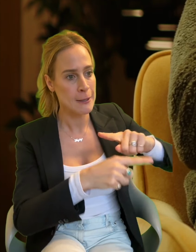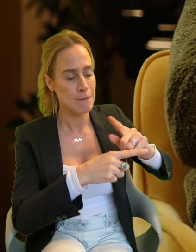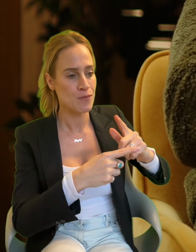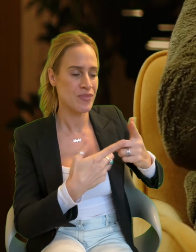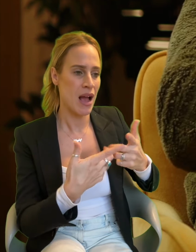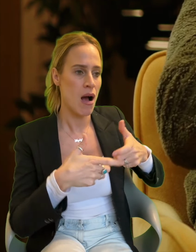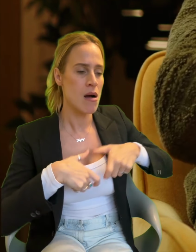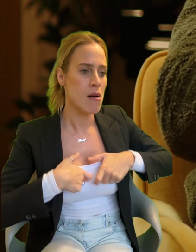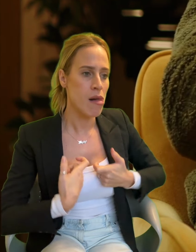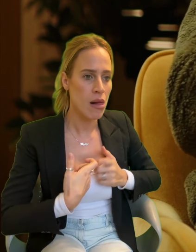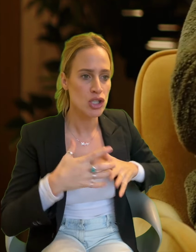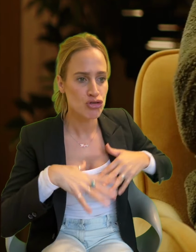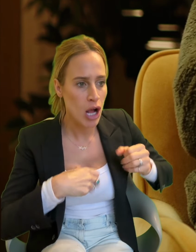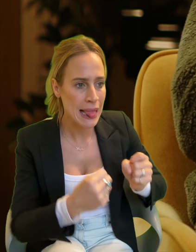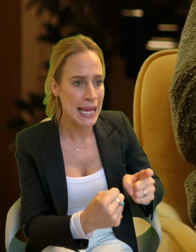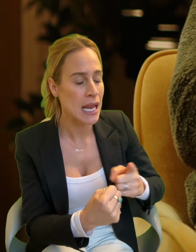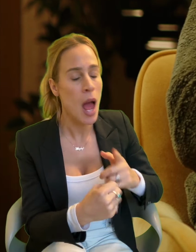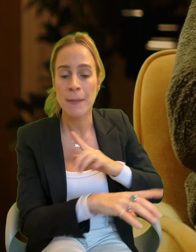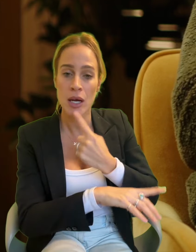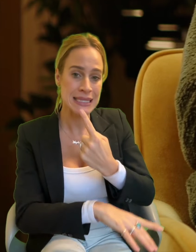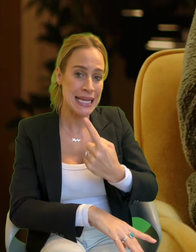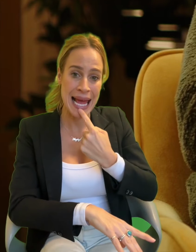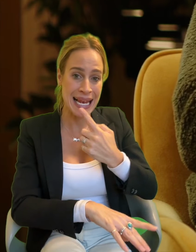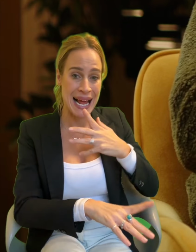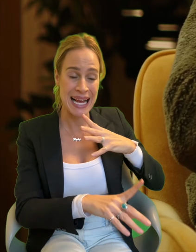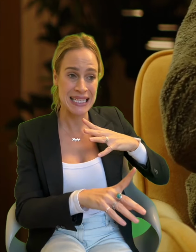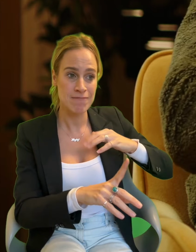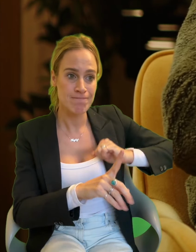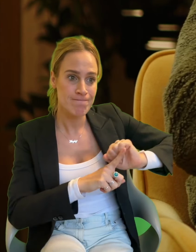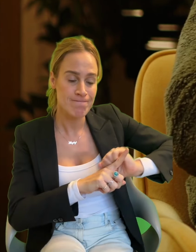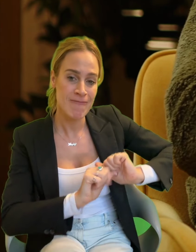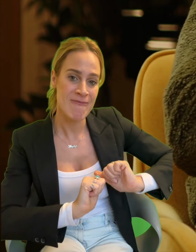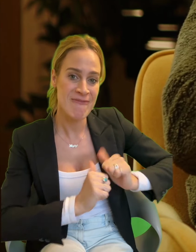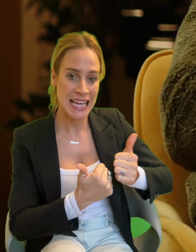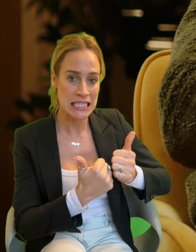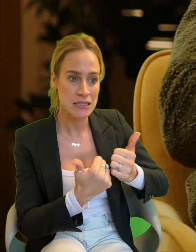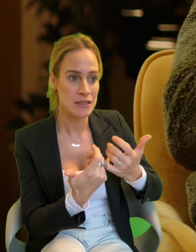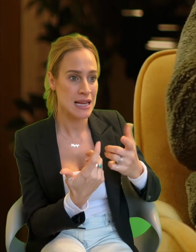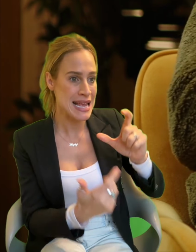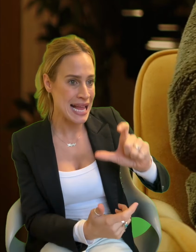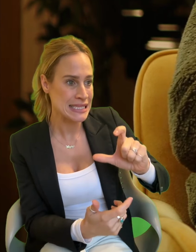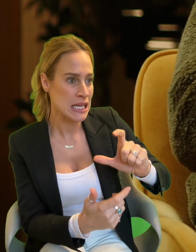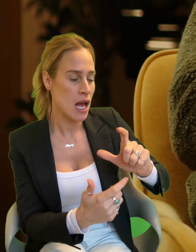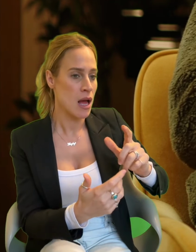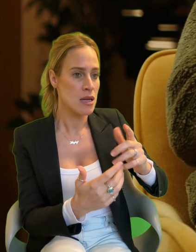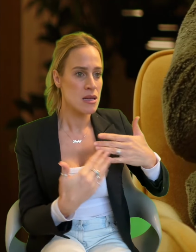fix things. I'm not saying I can fix cancer, dementia, strokes,